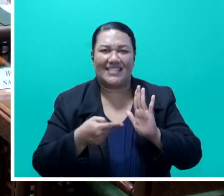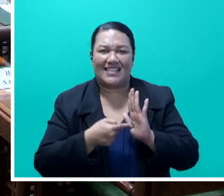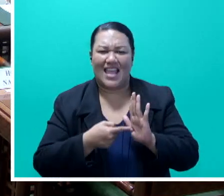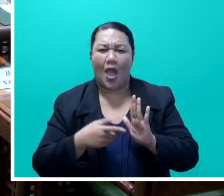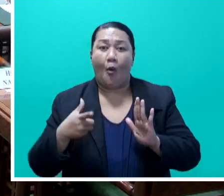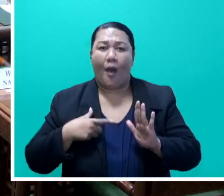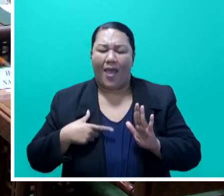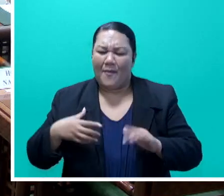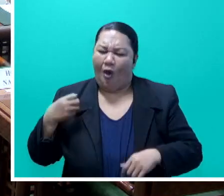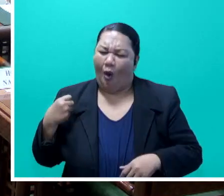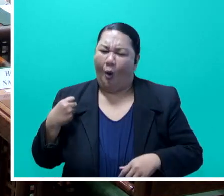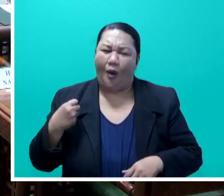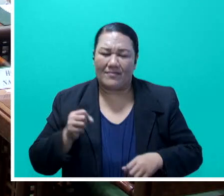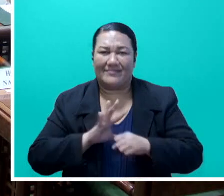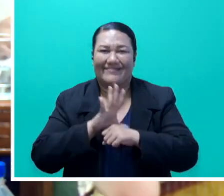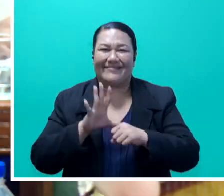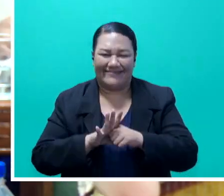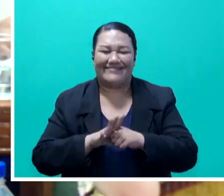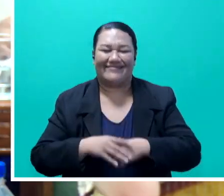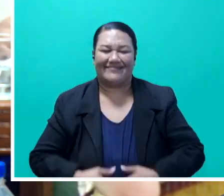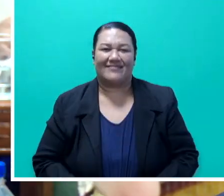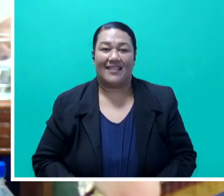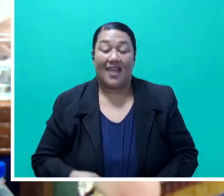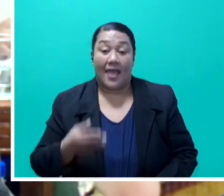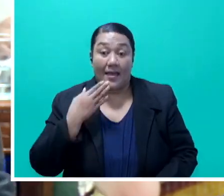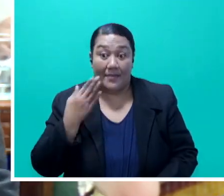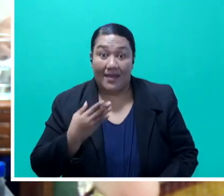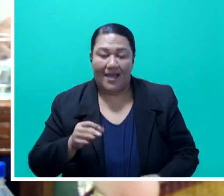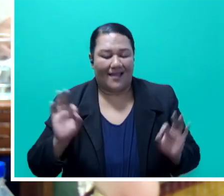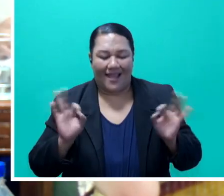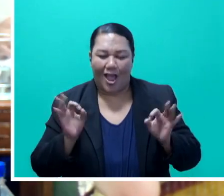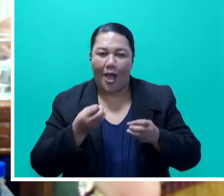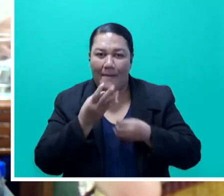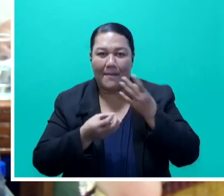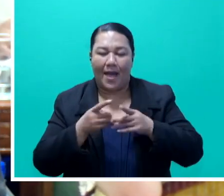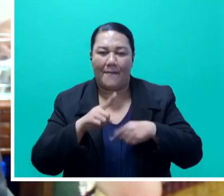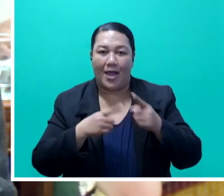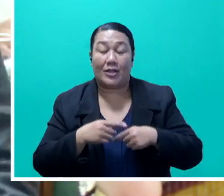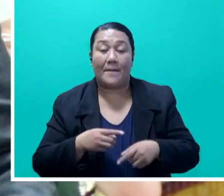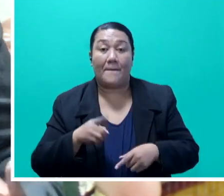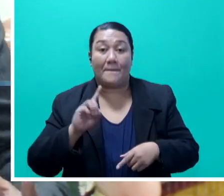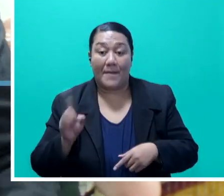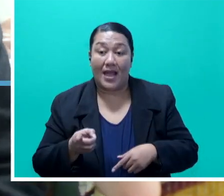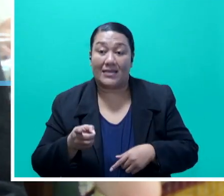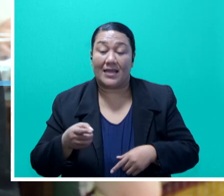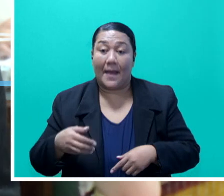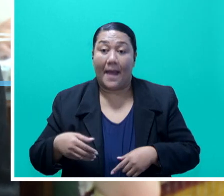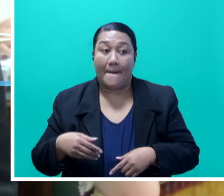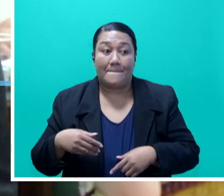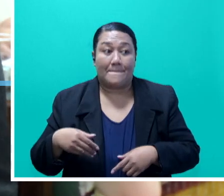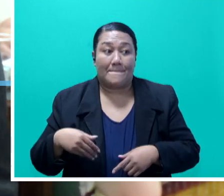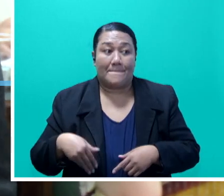COVID-19 pandemic. None of the speakers actually spoke about that. The Honourable Prime Minister, of course, has alluded to about the